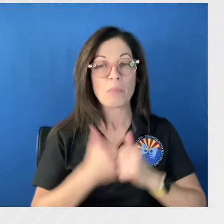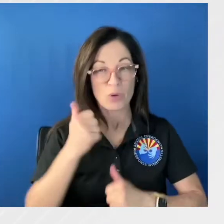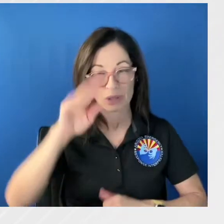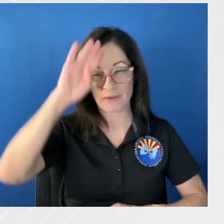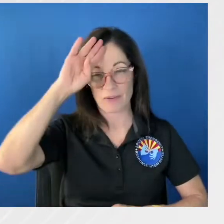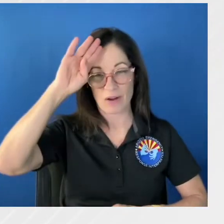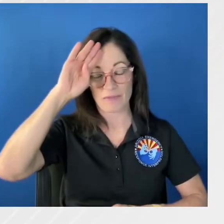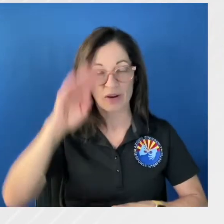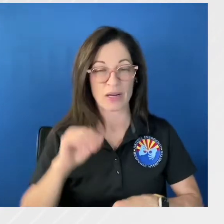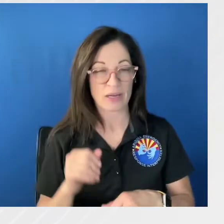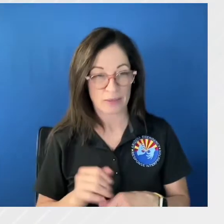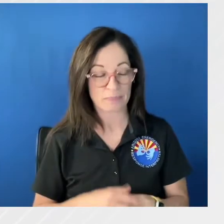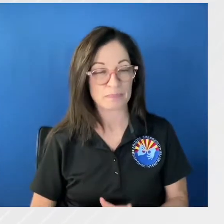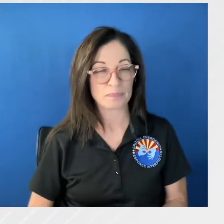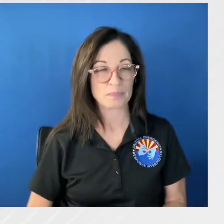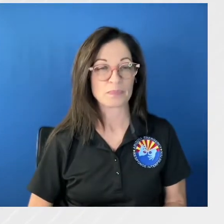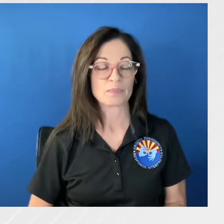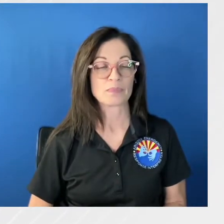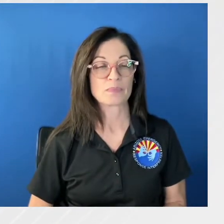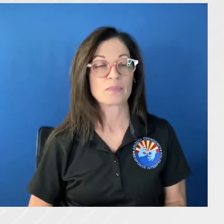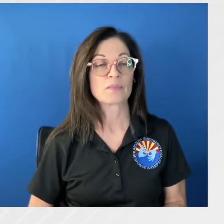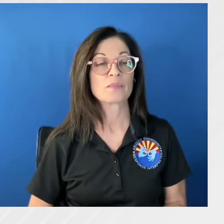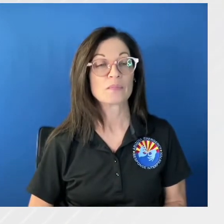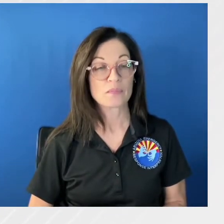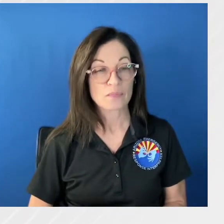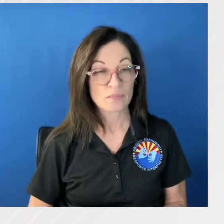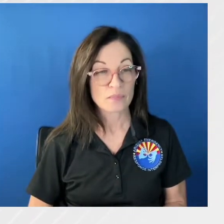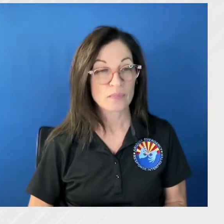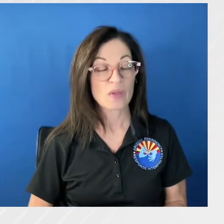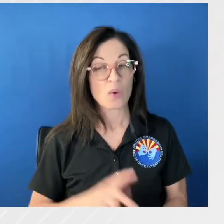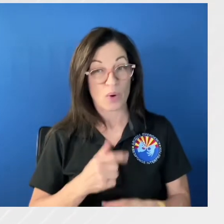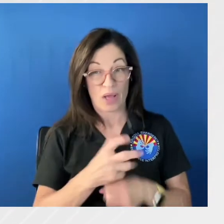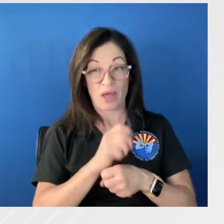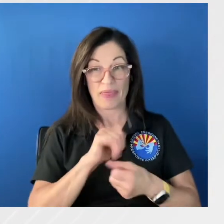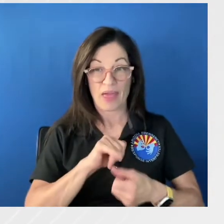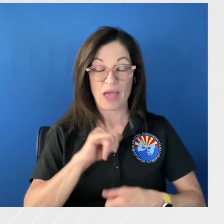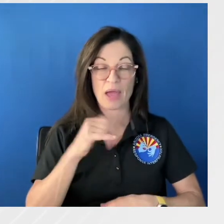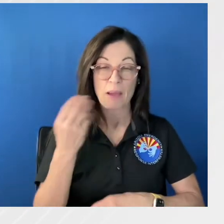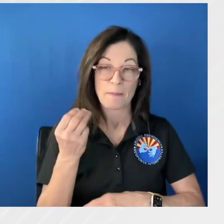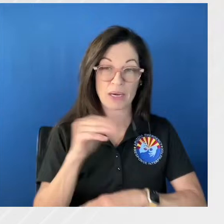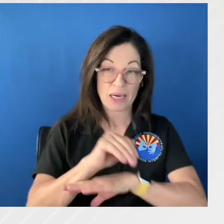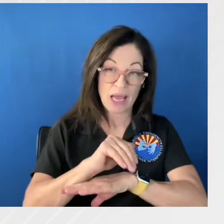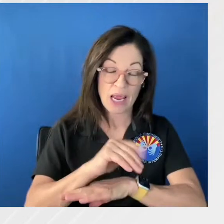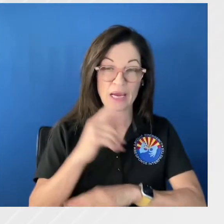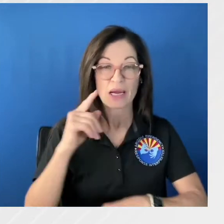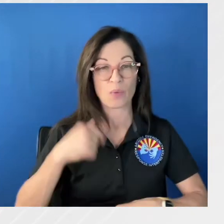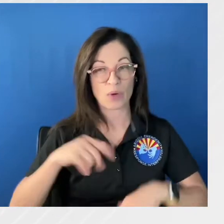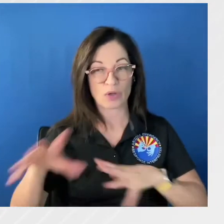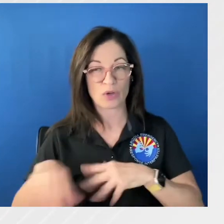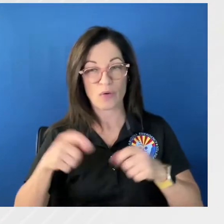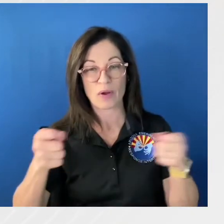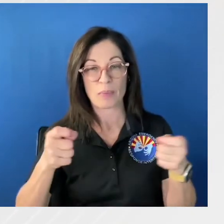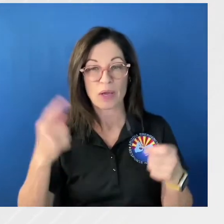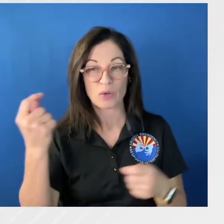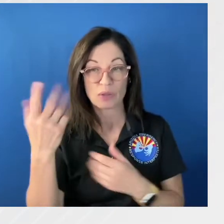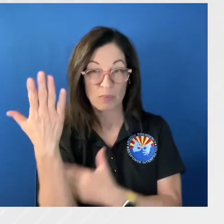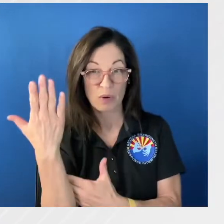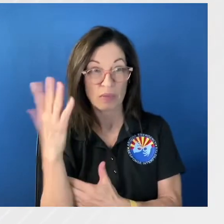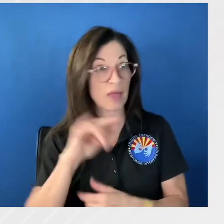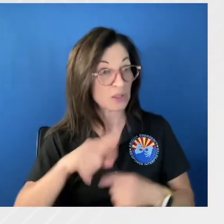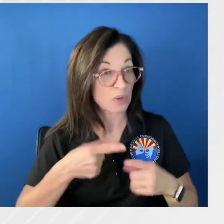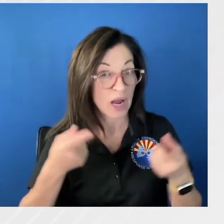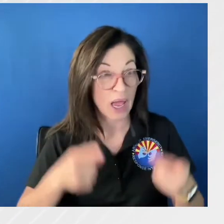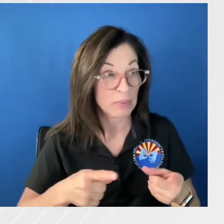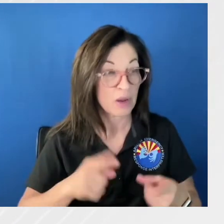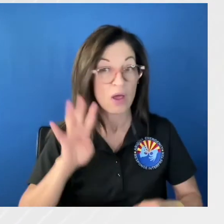efforts-wise. So once I got that on, you know, that Monday night, Tuesday morning, we took command Tuesday morning, and that's when it happened, right? 4,000 acres,